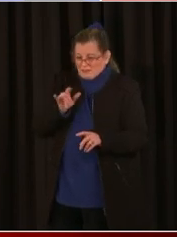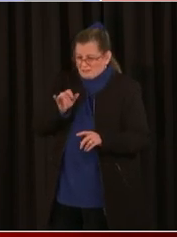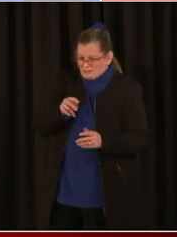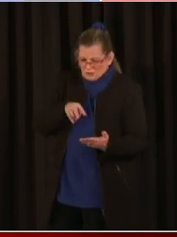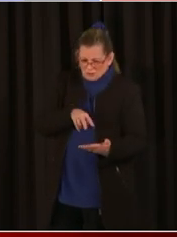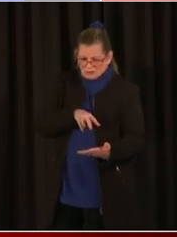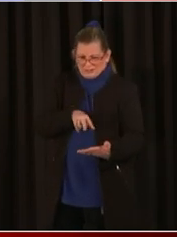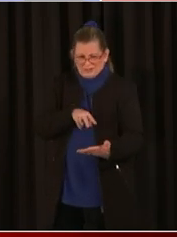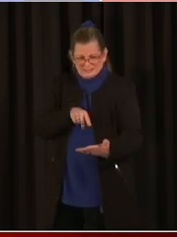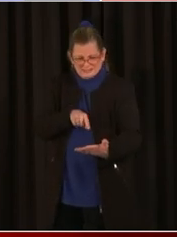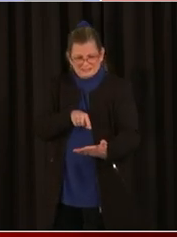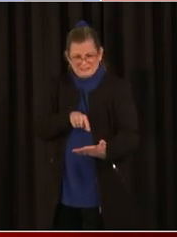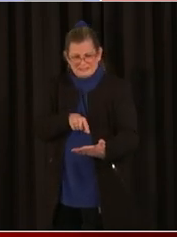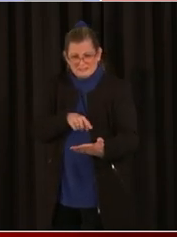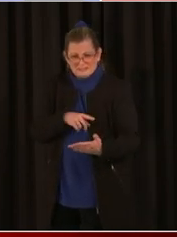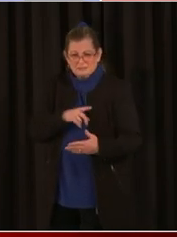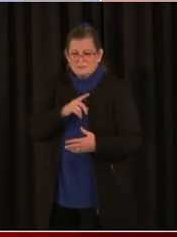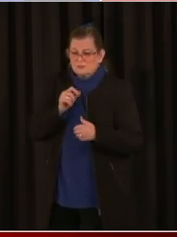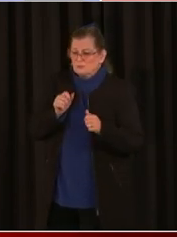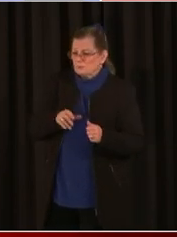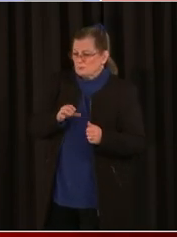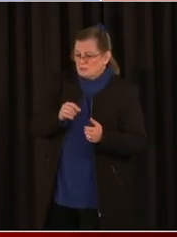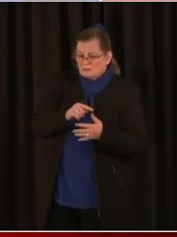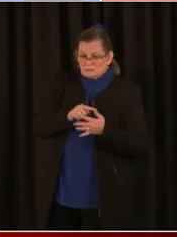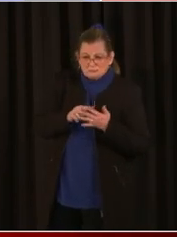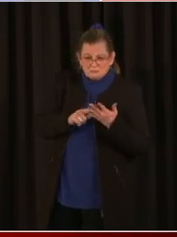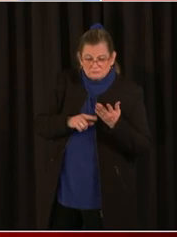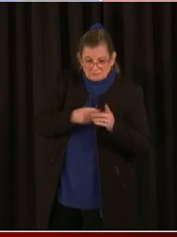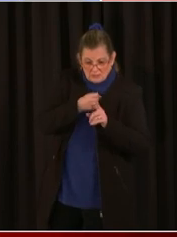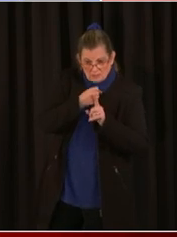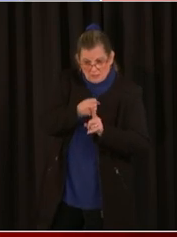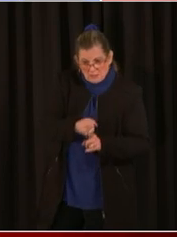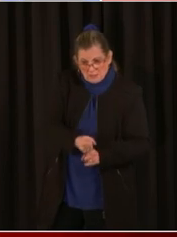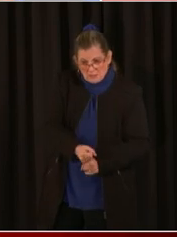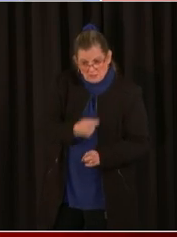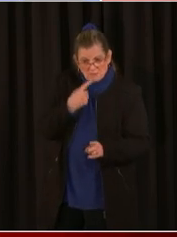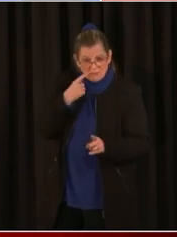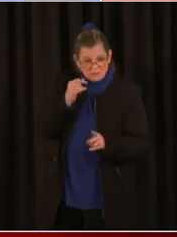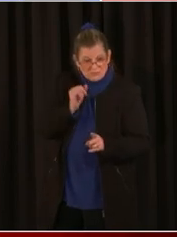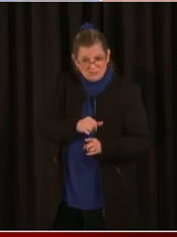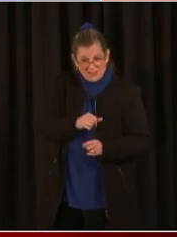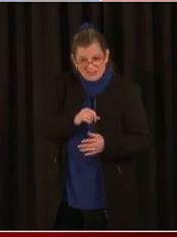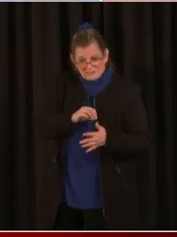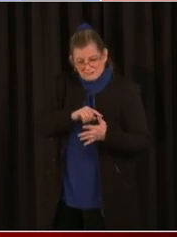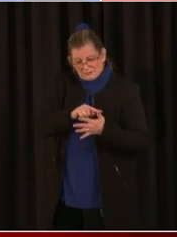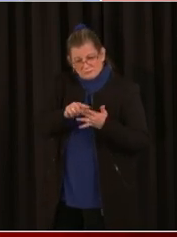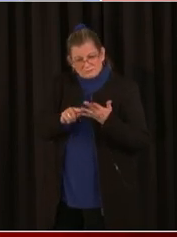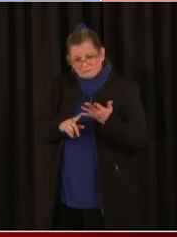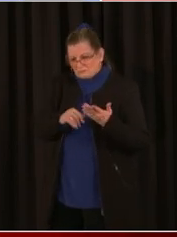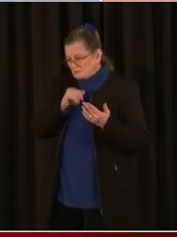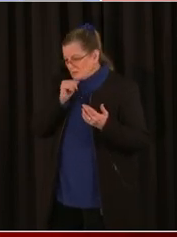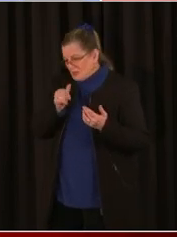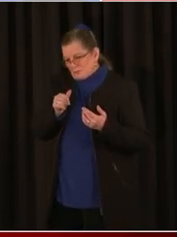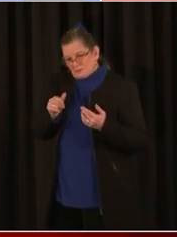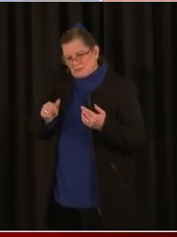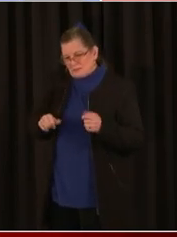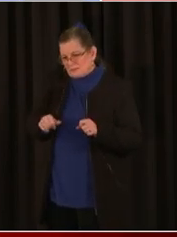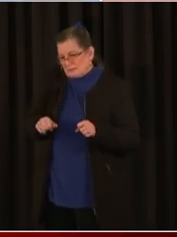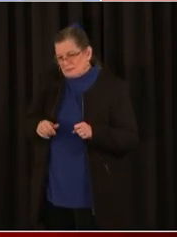this, could be the following impacts, and if you do that, there could be the following impacts. And it may not be